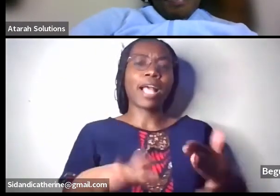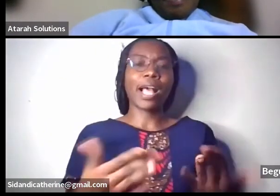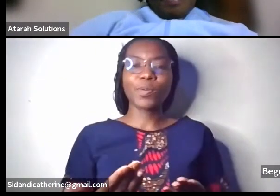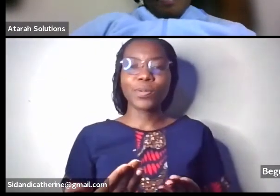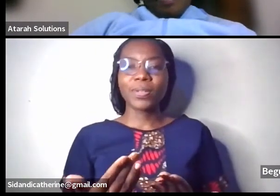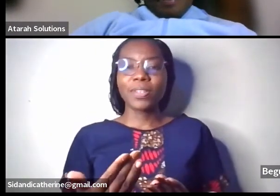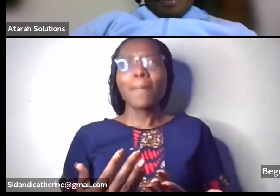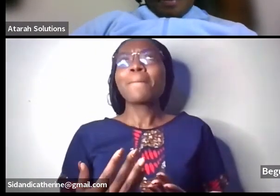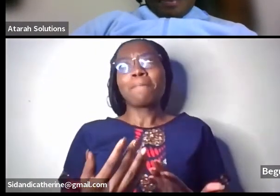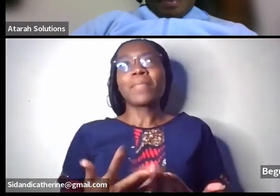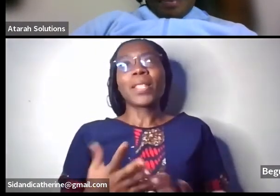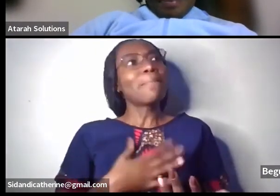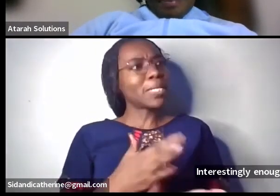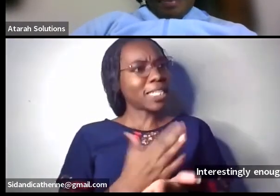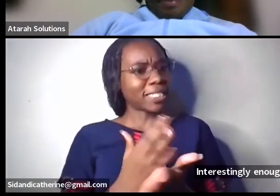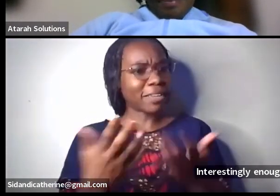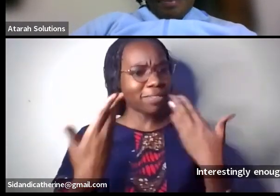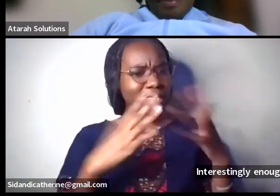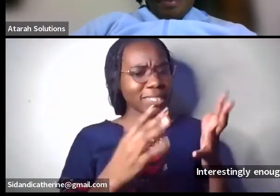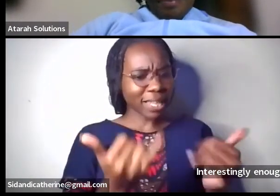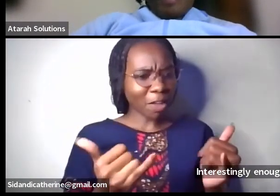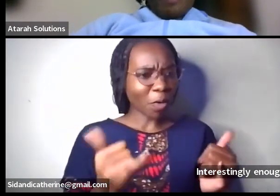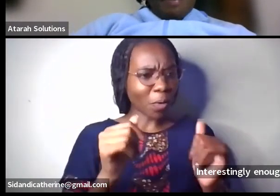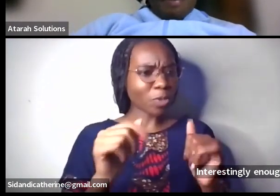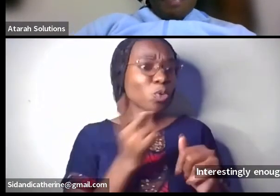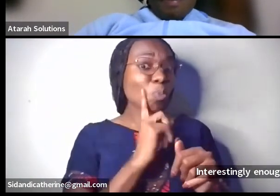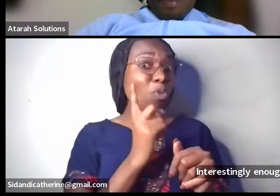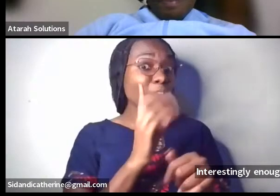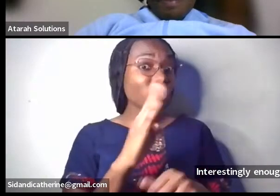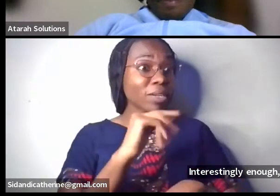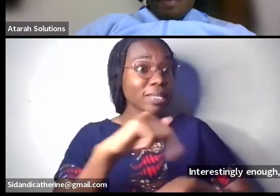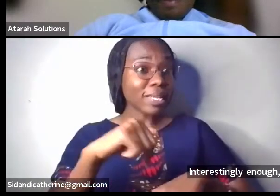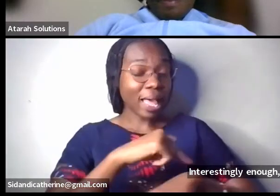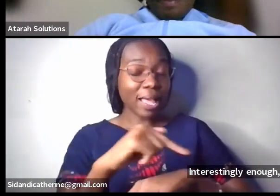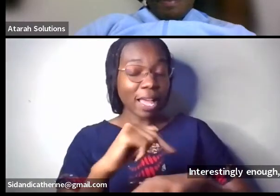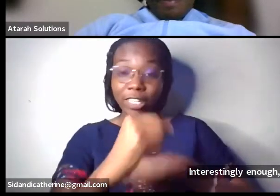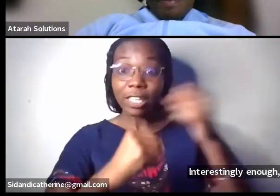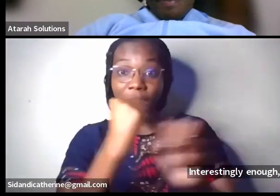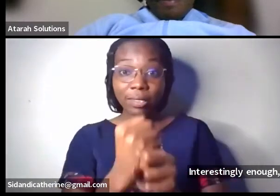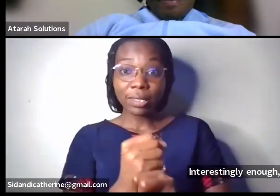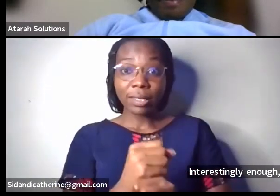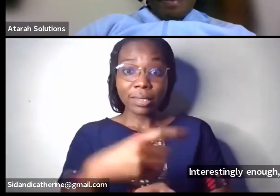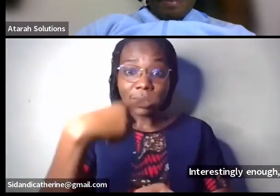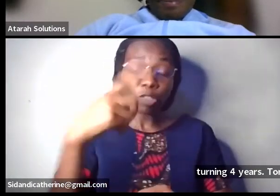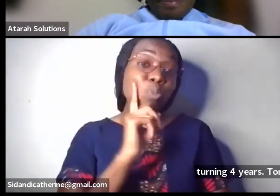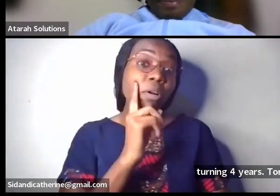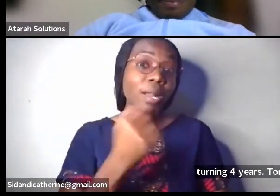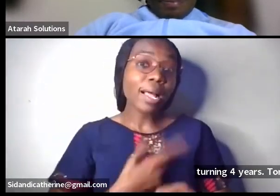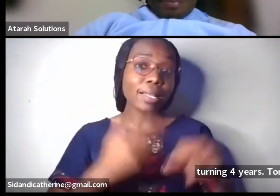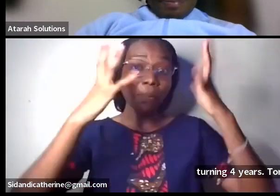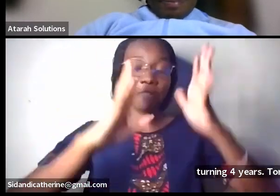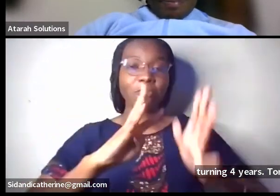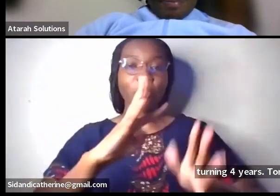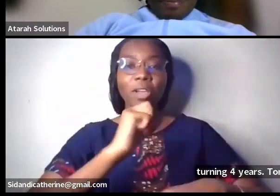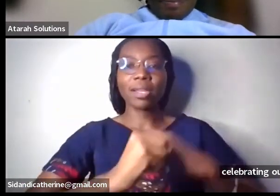with Grace, I'm turning 4 years tomorrow, 4 years old. We'll be celebrating our 4-year anniversary. We started